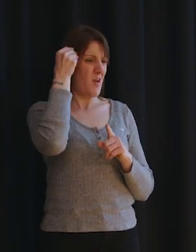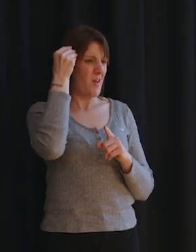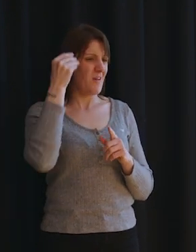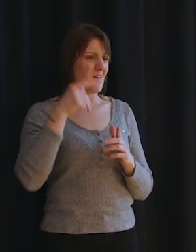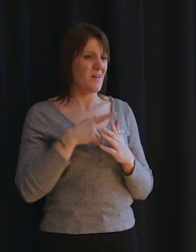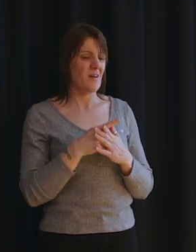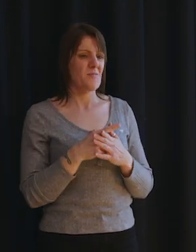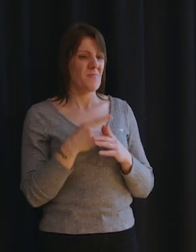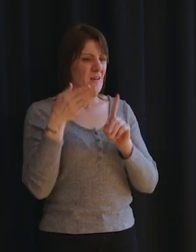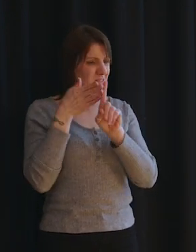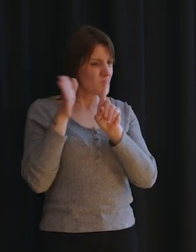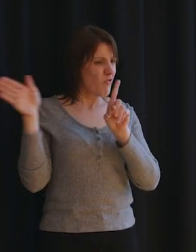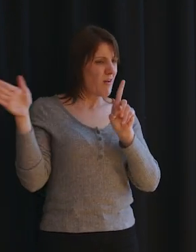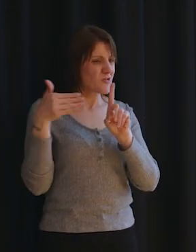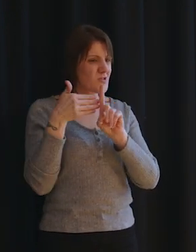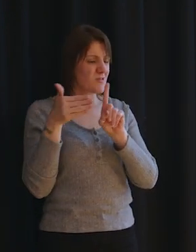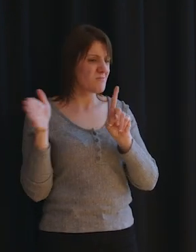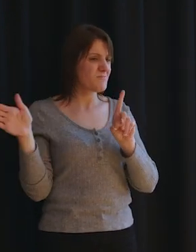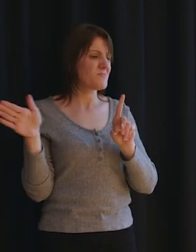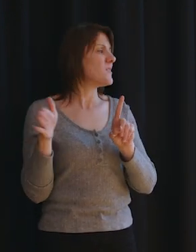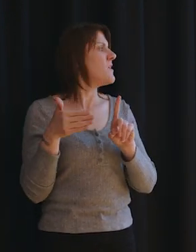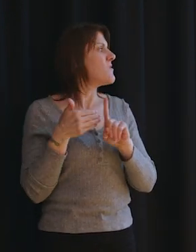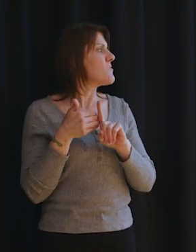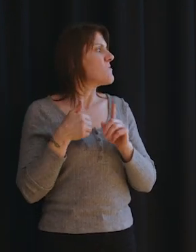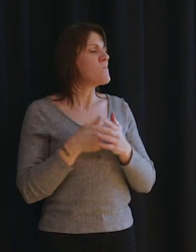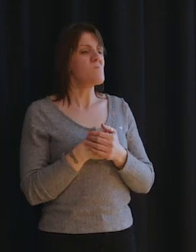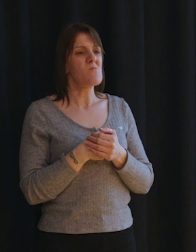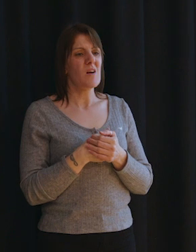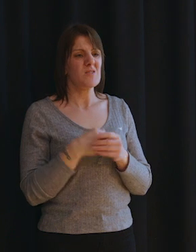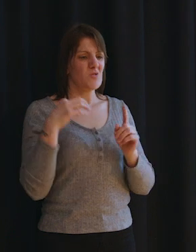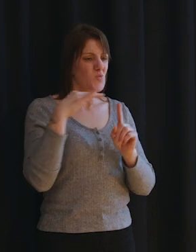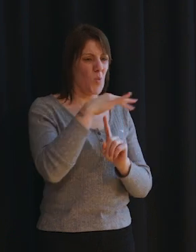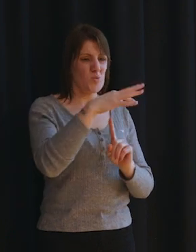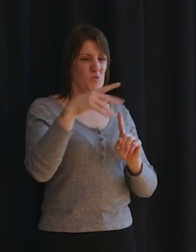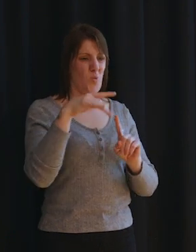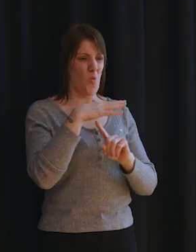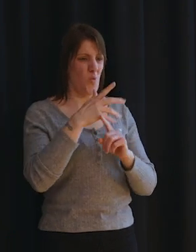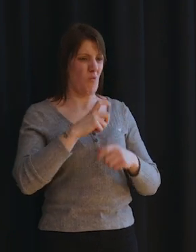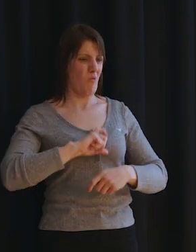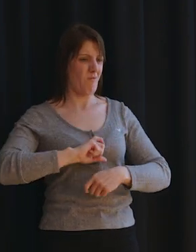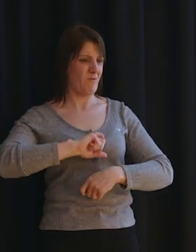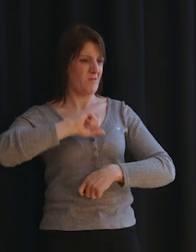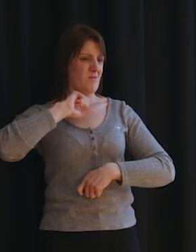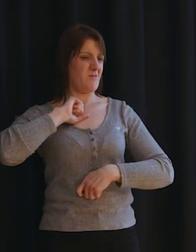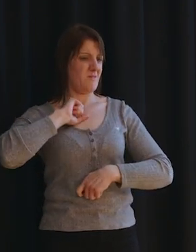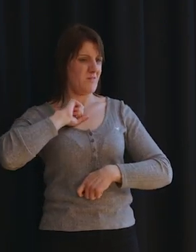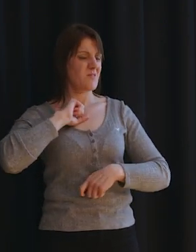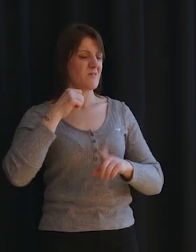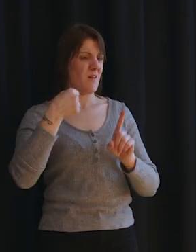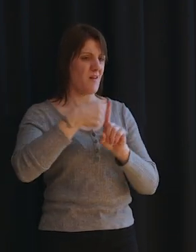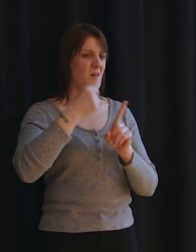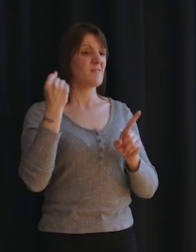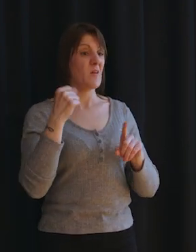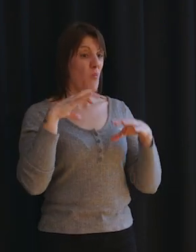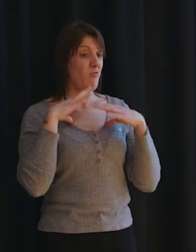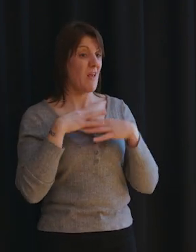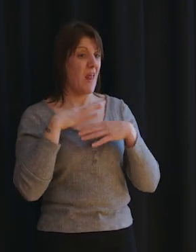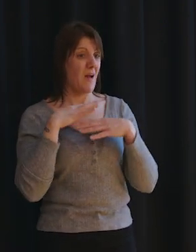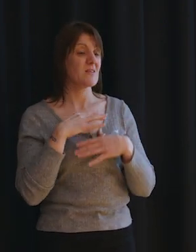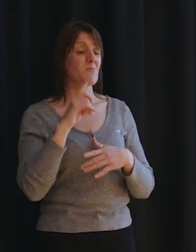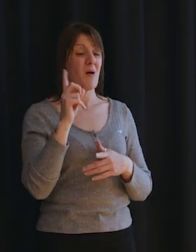It disinhibits the lower and lowers impulsive control, social confidence, relax, euphoria, but